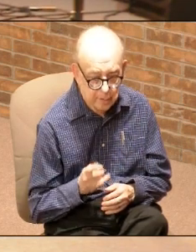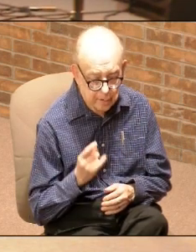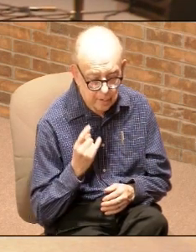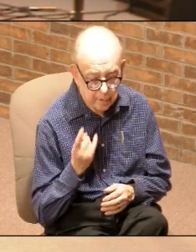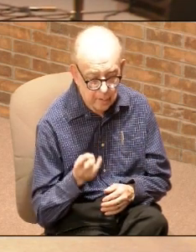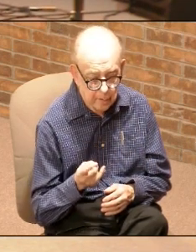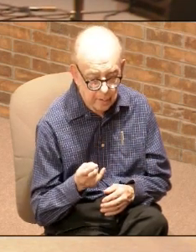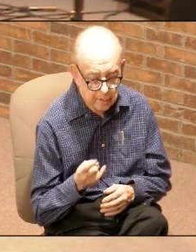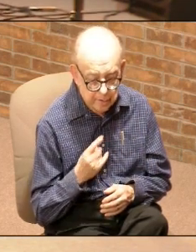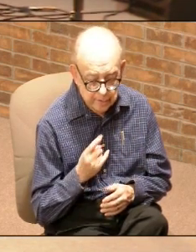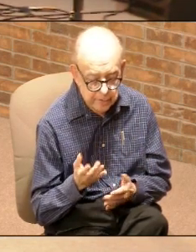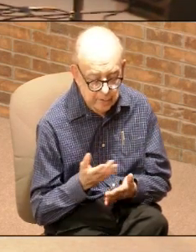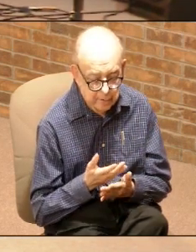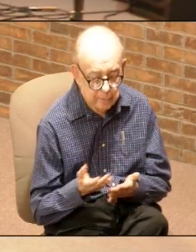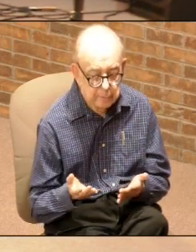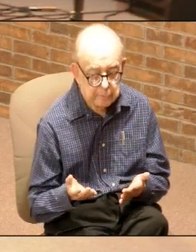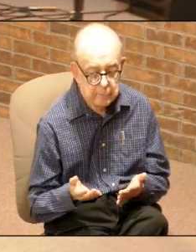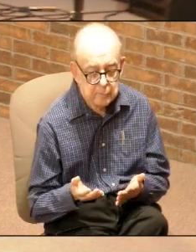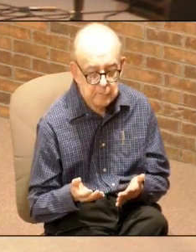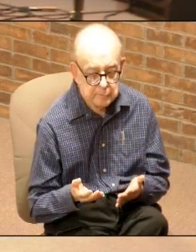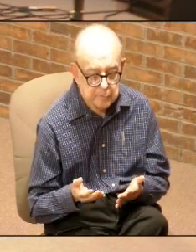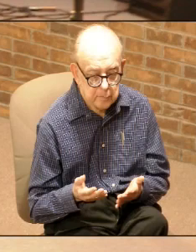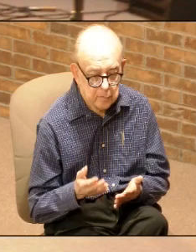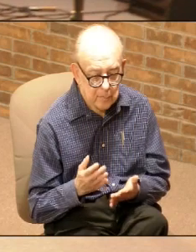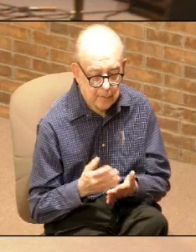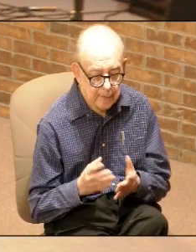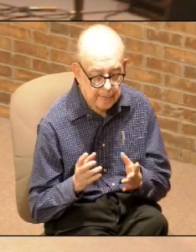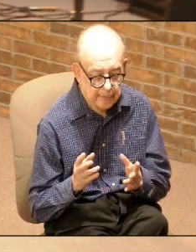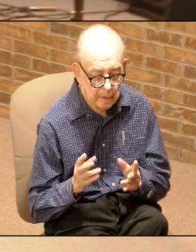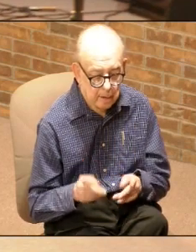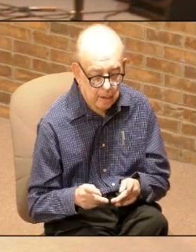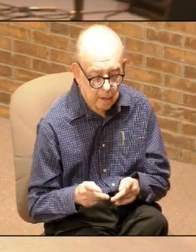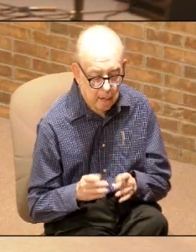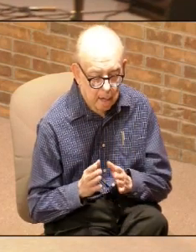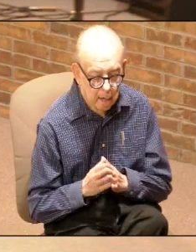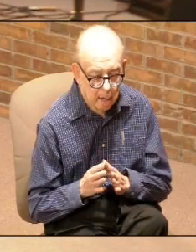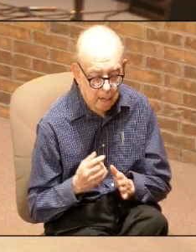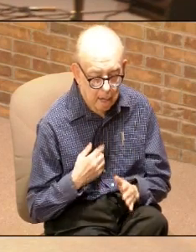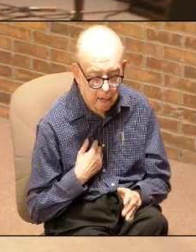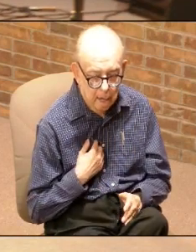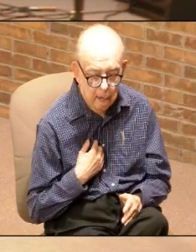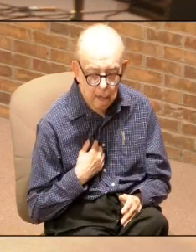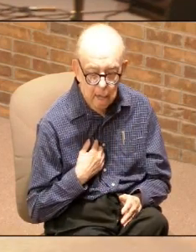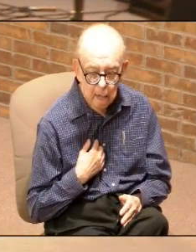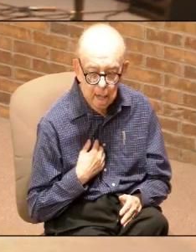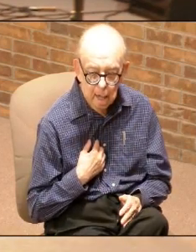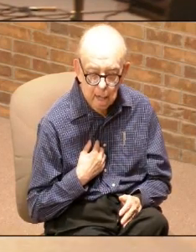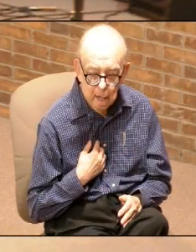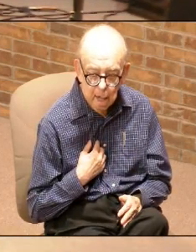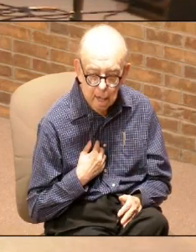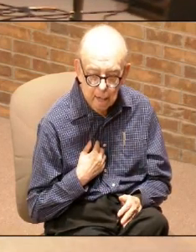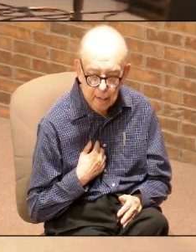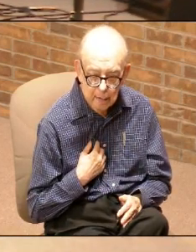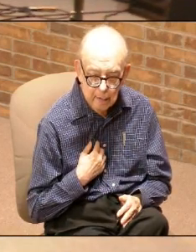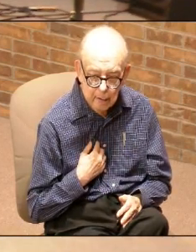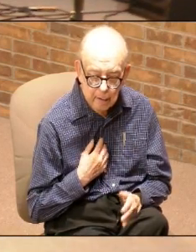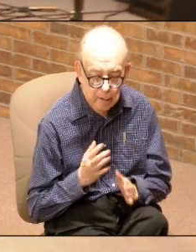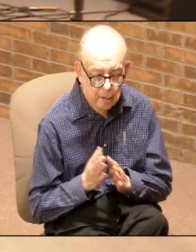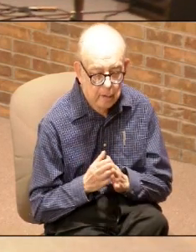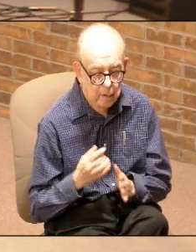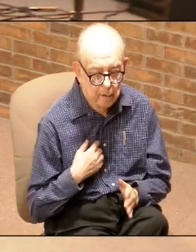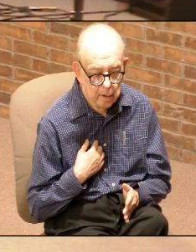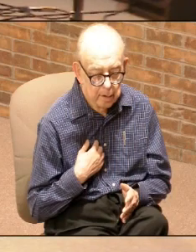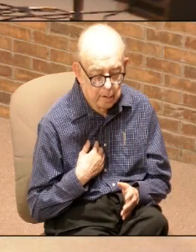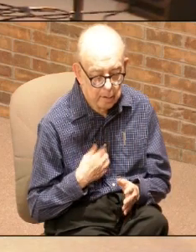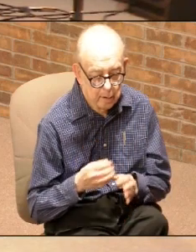And this is the thing. Somebody asked, I know who it is, and you don't have to tell who it is, asked me